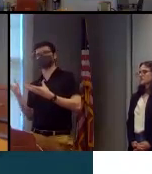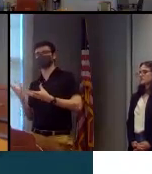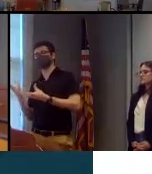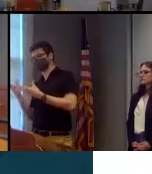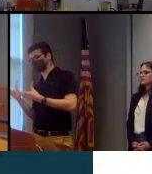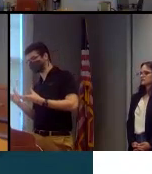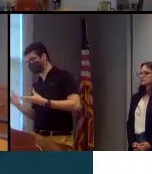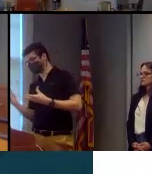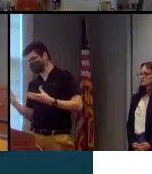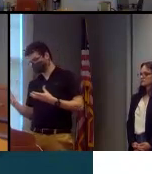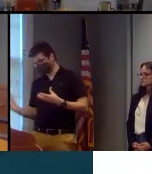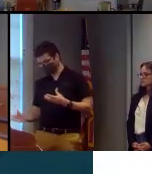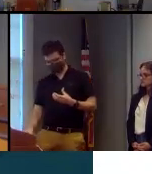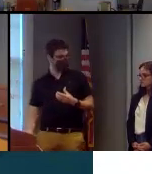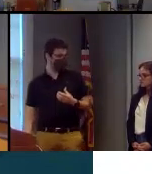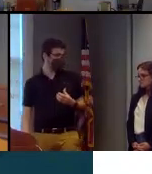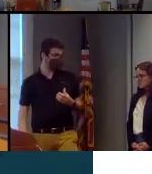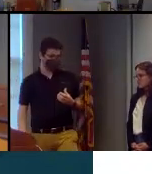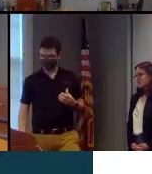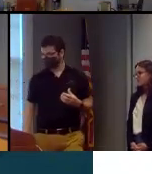heritage attacks is what we're going to be looking at first.